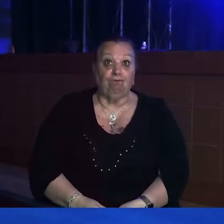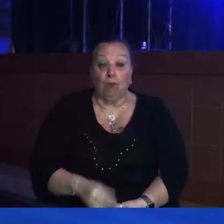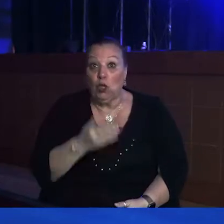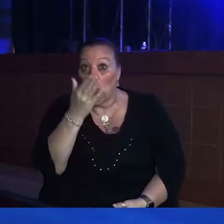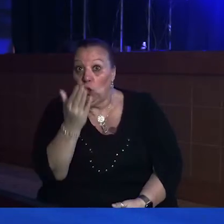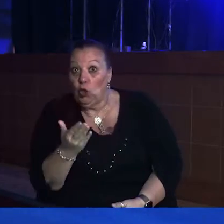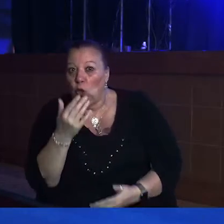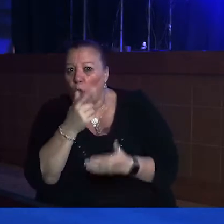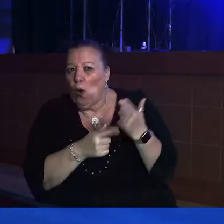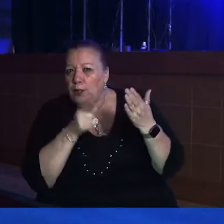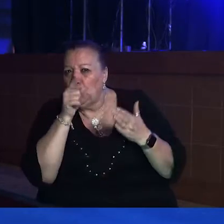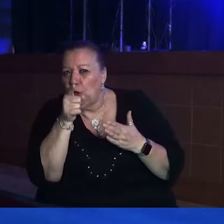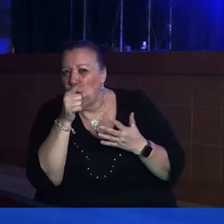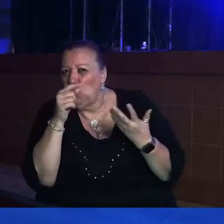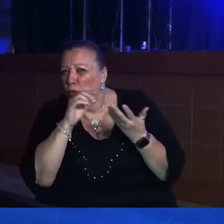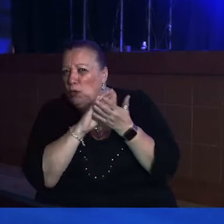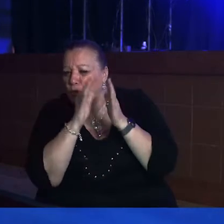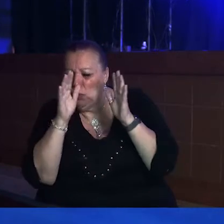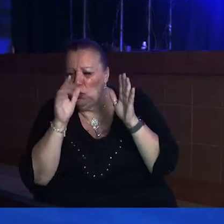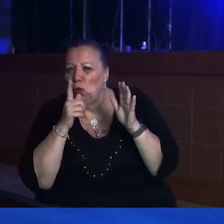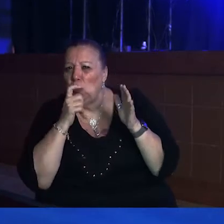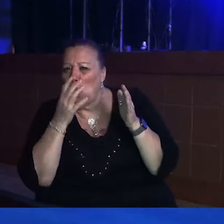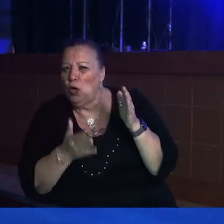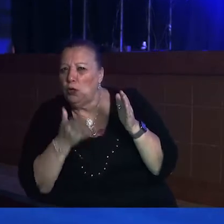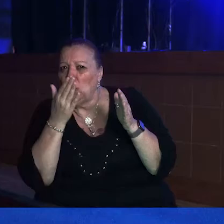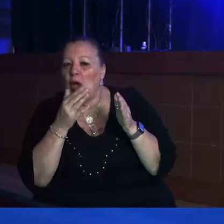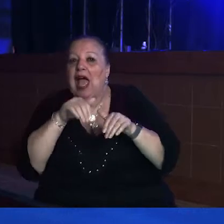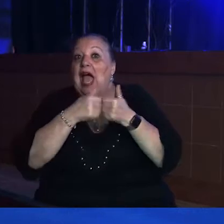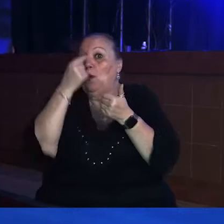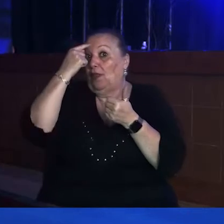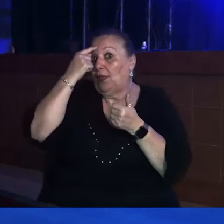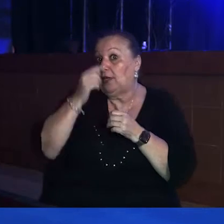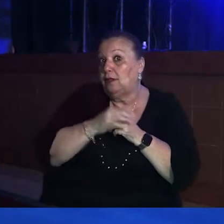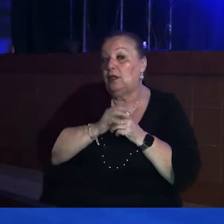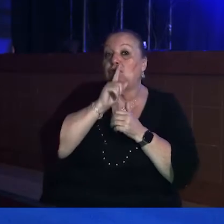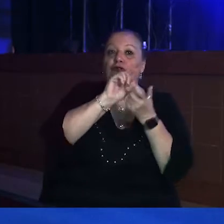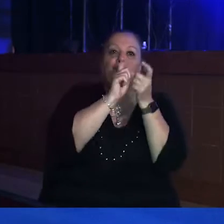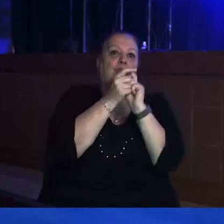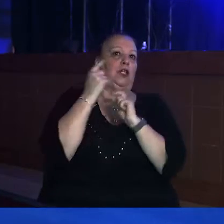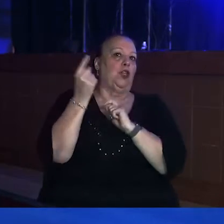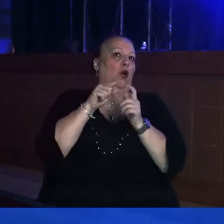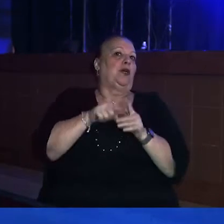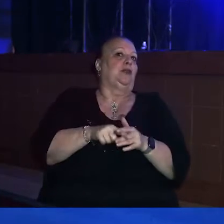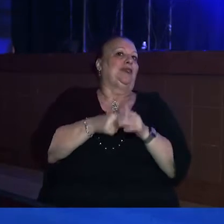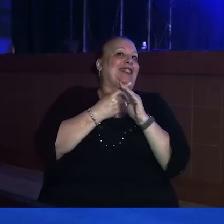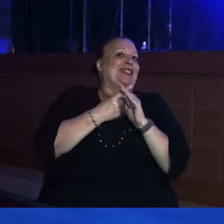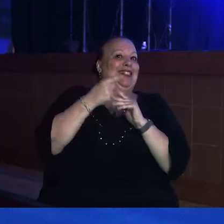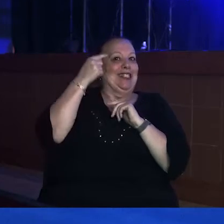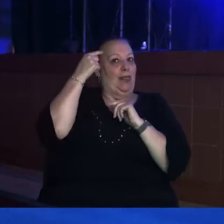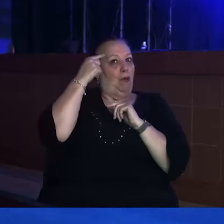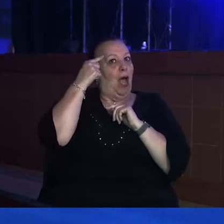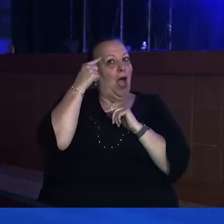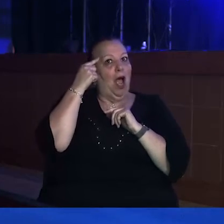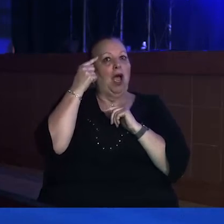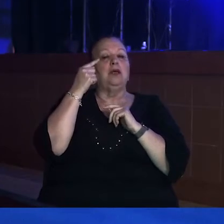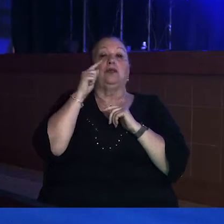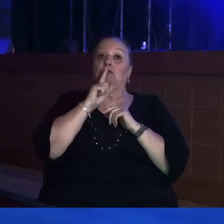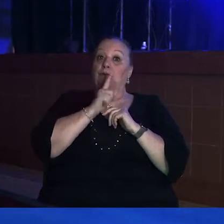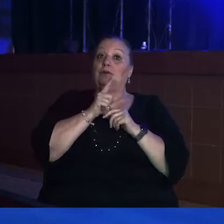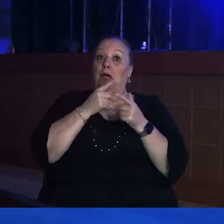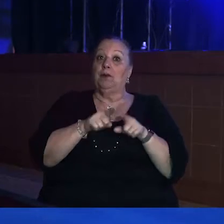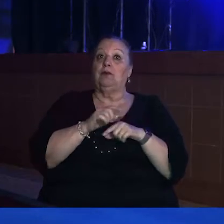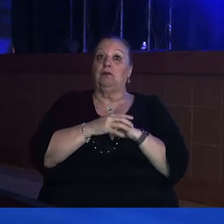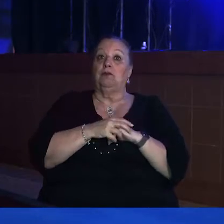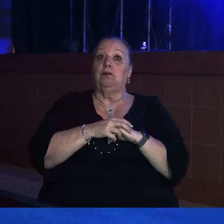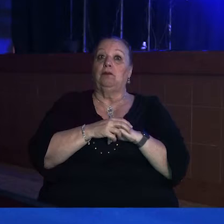me, is how we think. True change always begins in the mind. It just does. I love